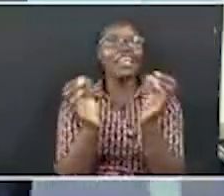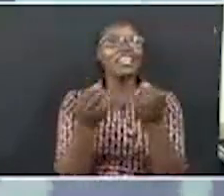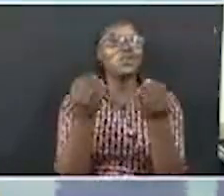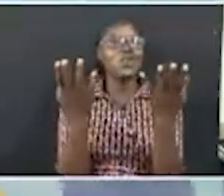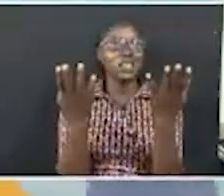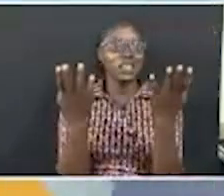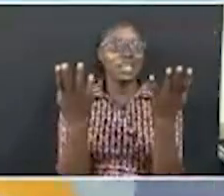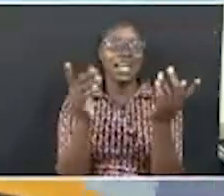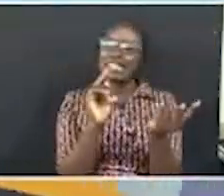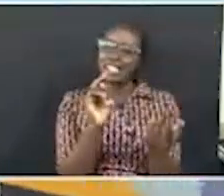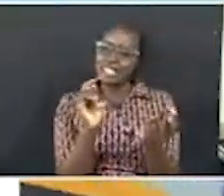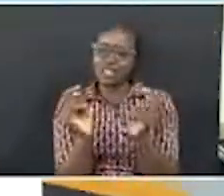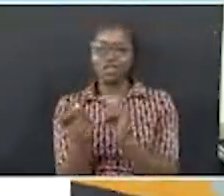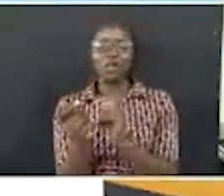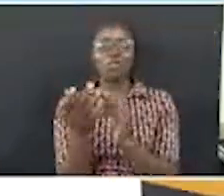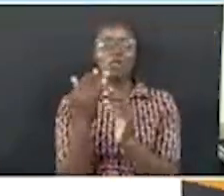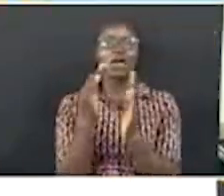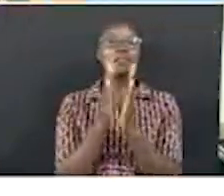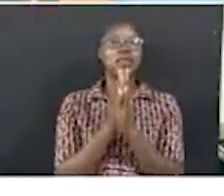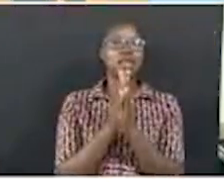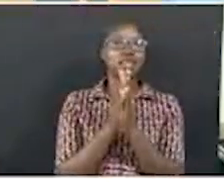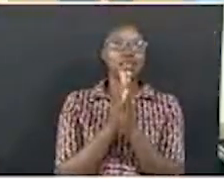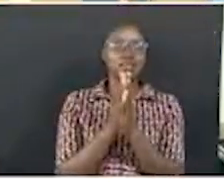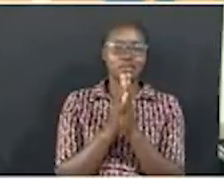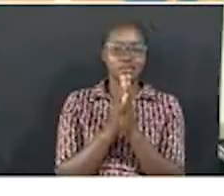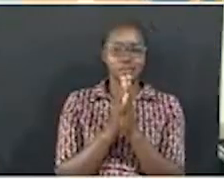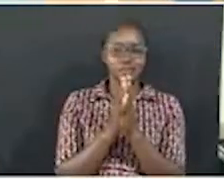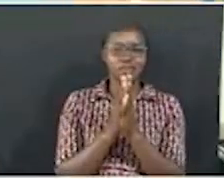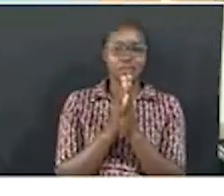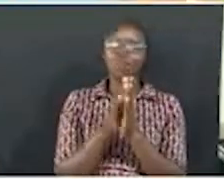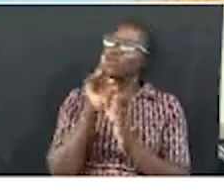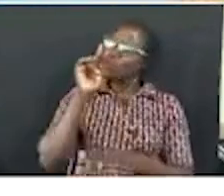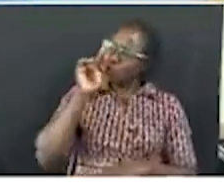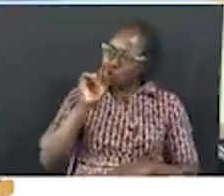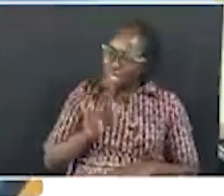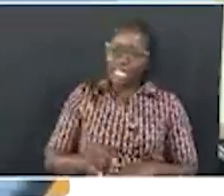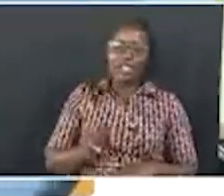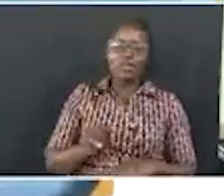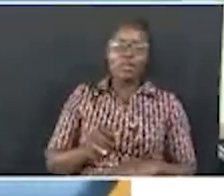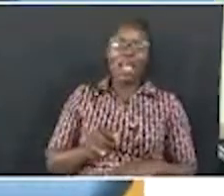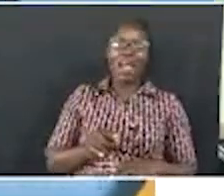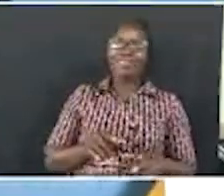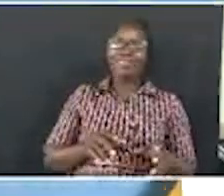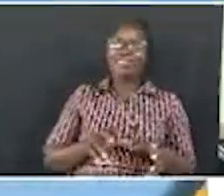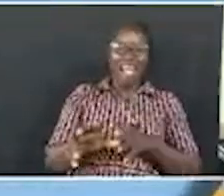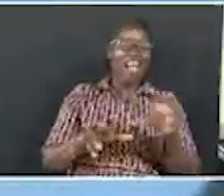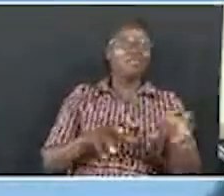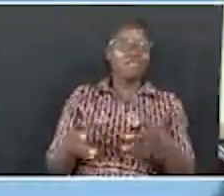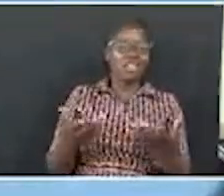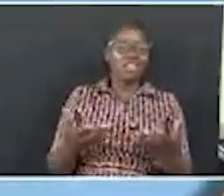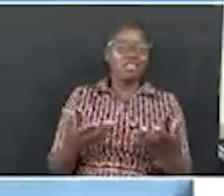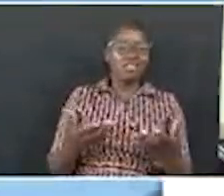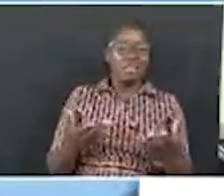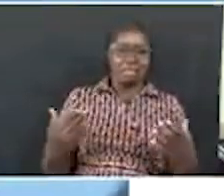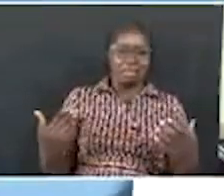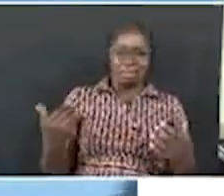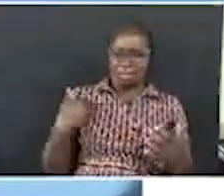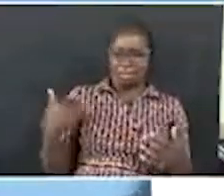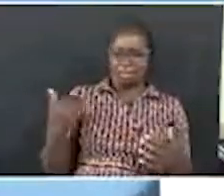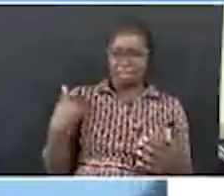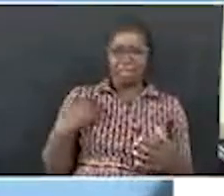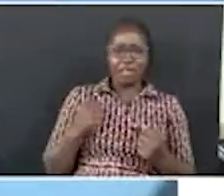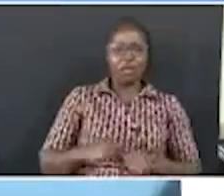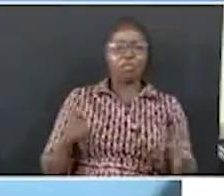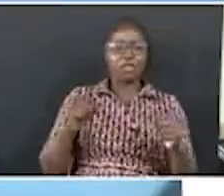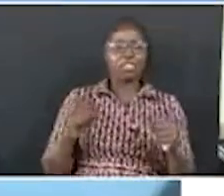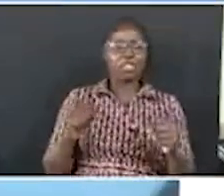Hallelujah. Transformed by prayer. You cannot be an arrogant boss at work. Everyone hates you and